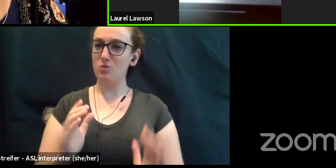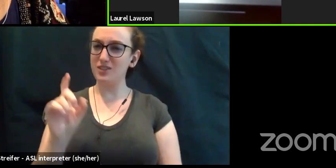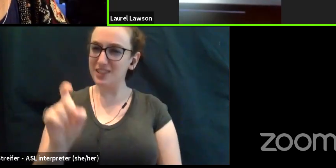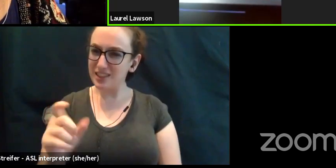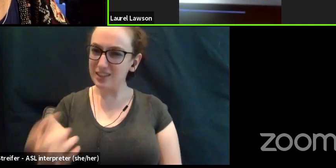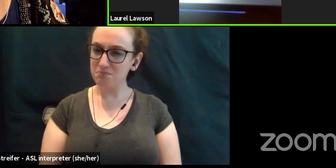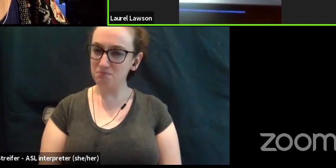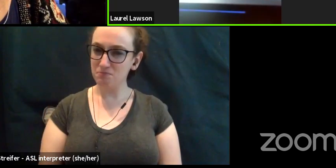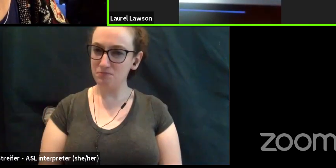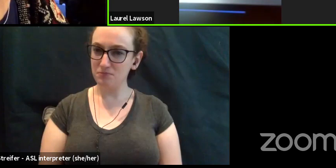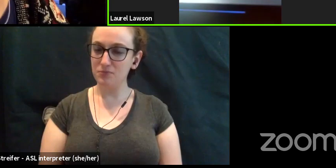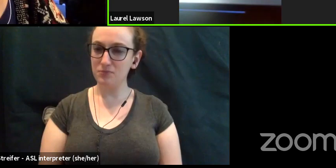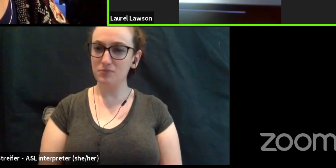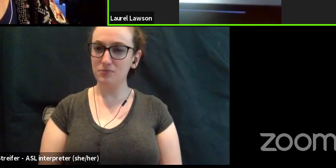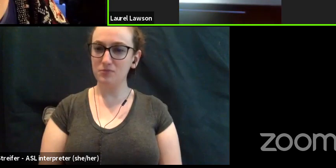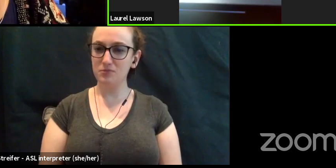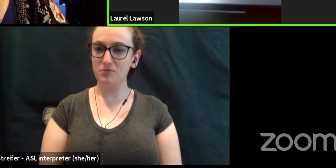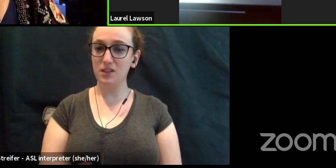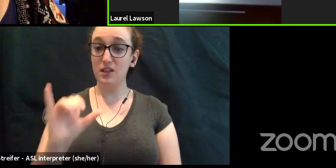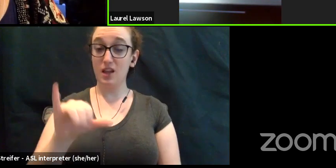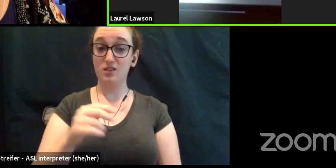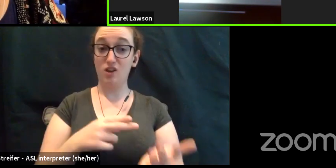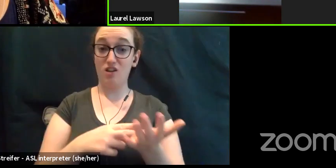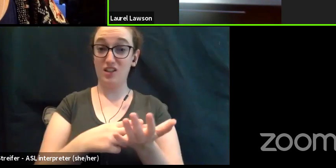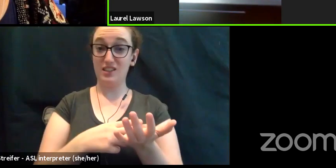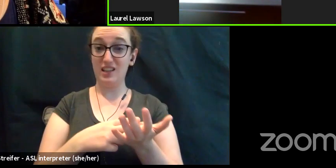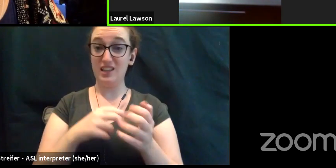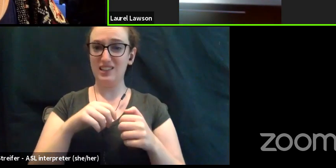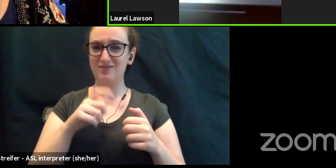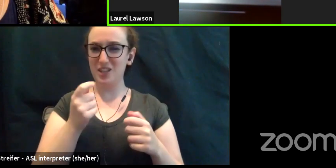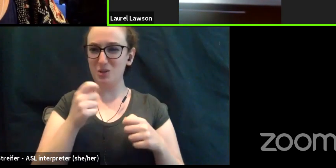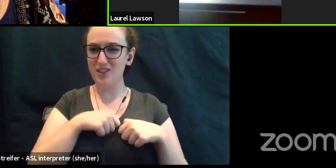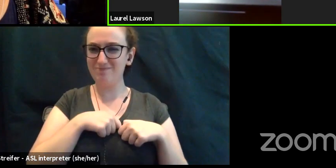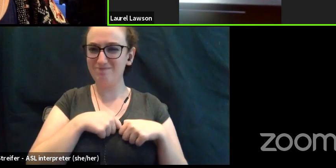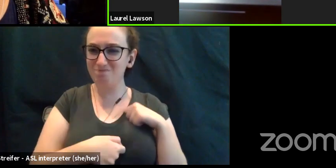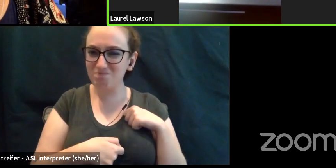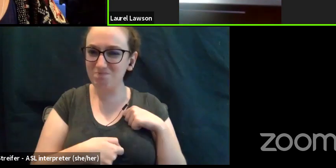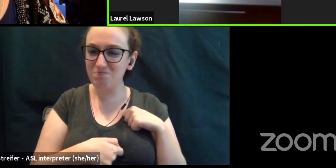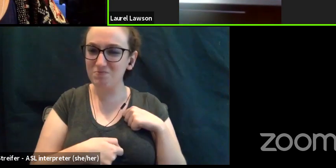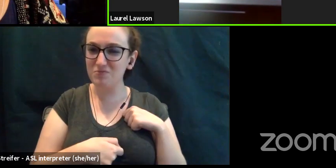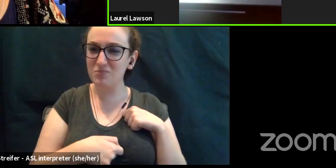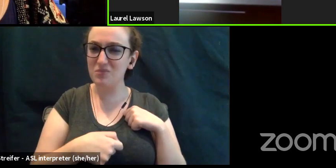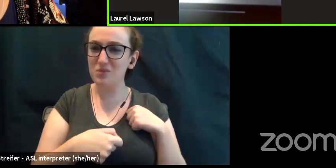And it's been honestly really heartbreaking that